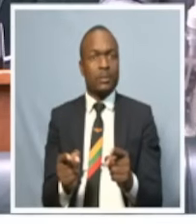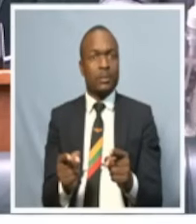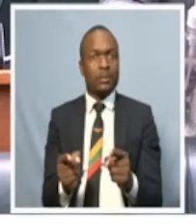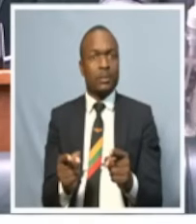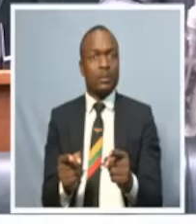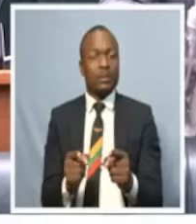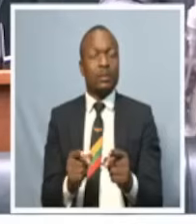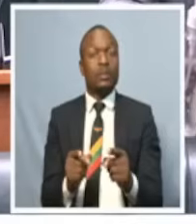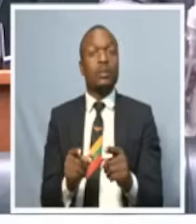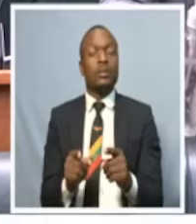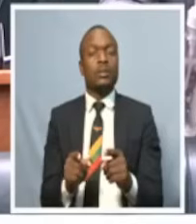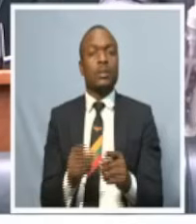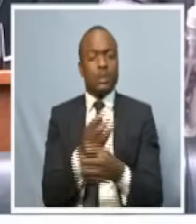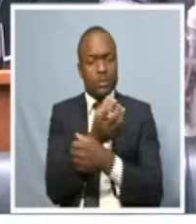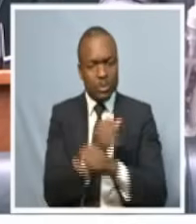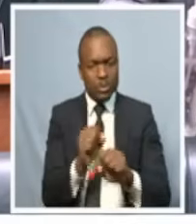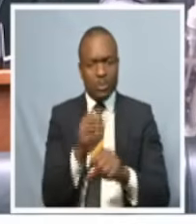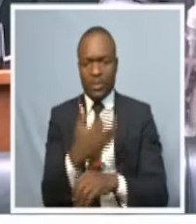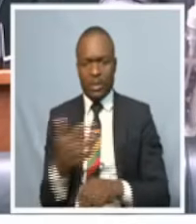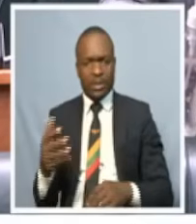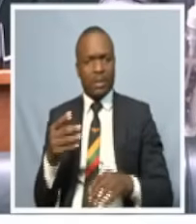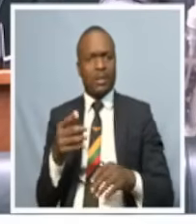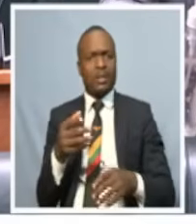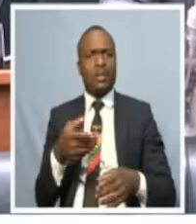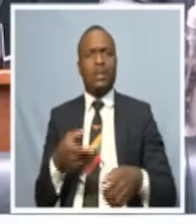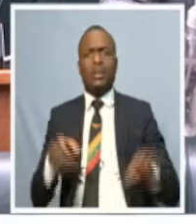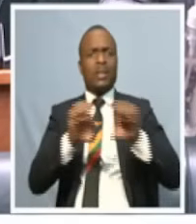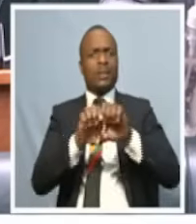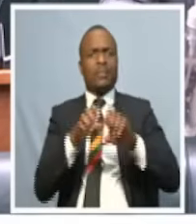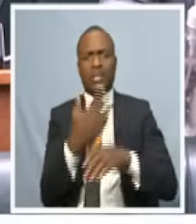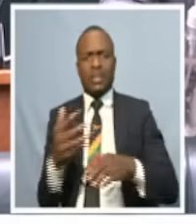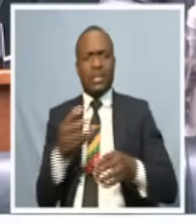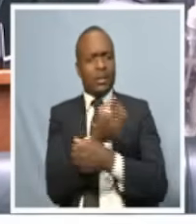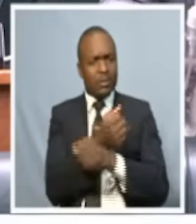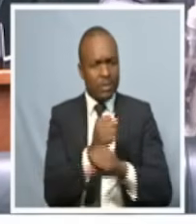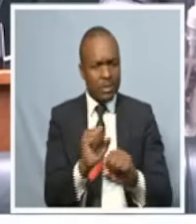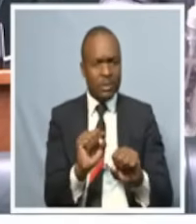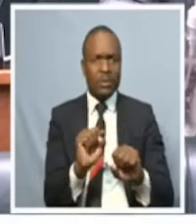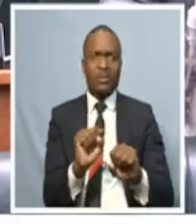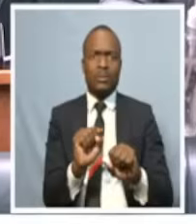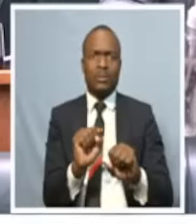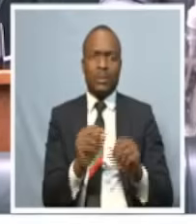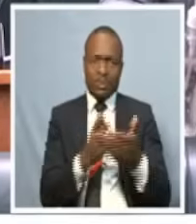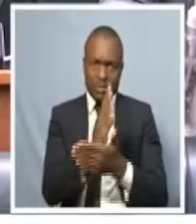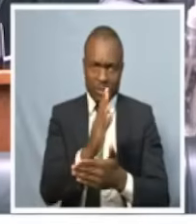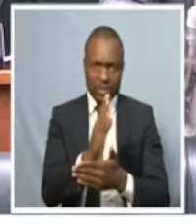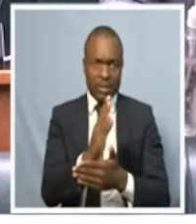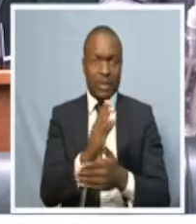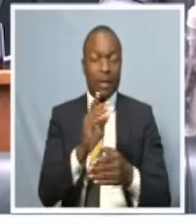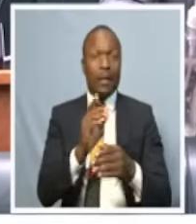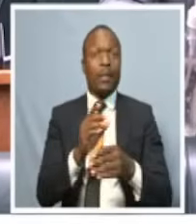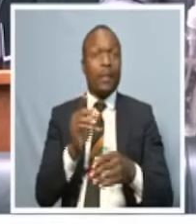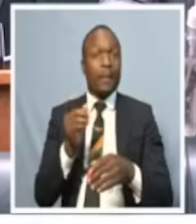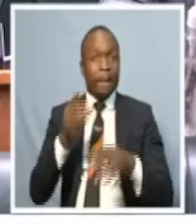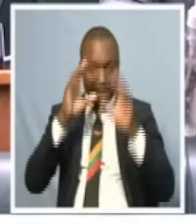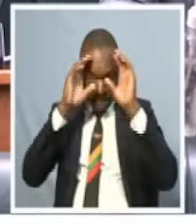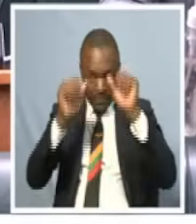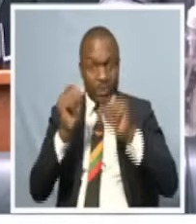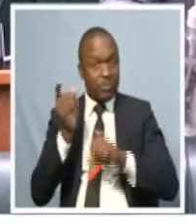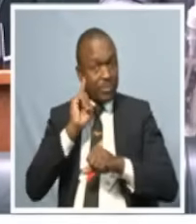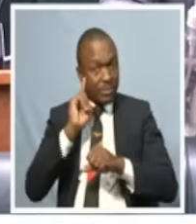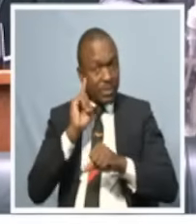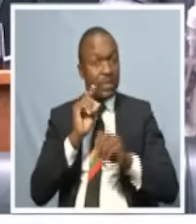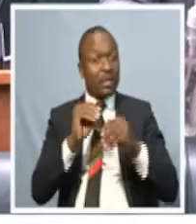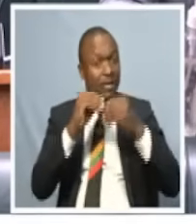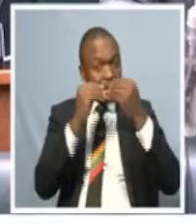remedy things even when they are correct. The President has heard, and he made a pronouncement that